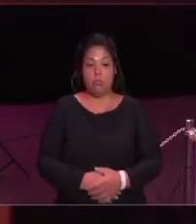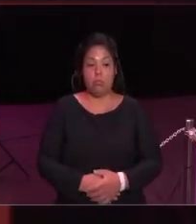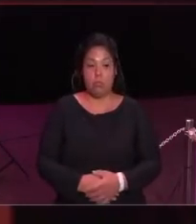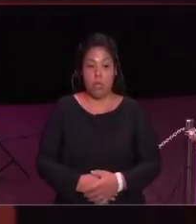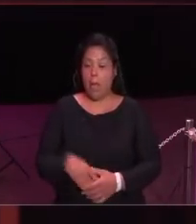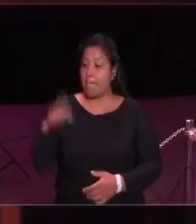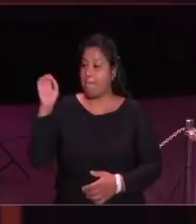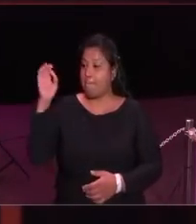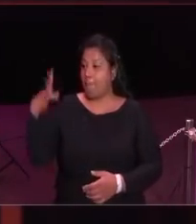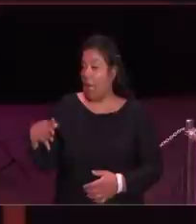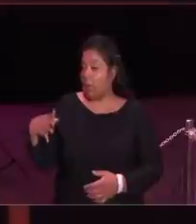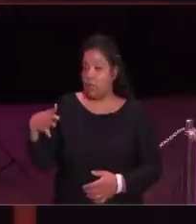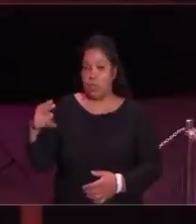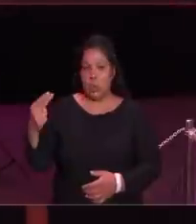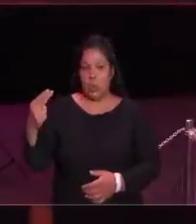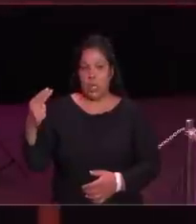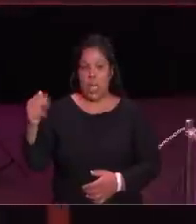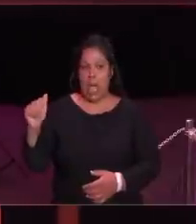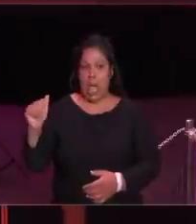Pastor Hassel,